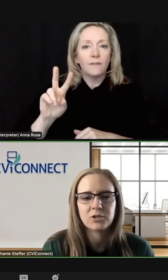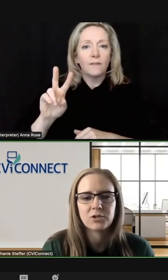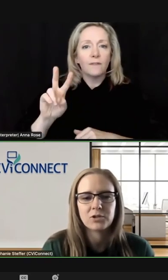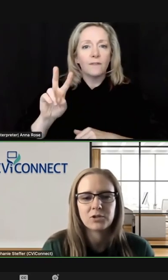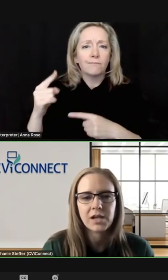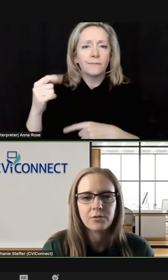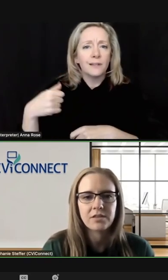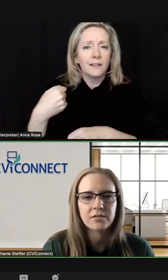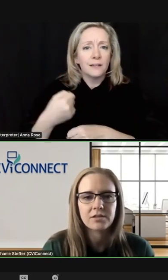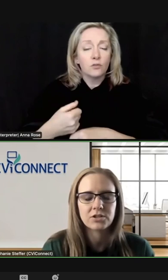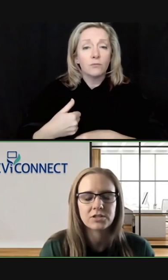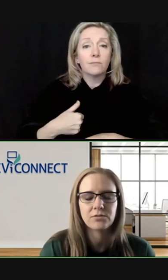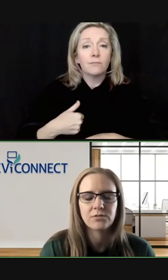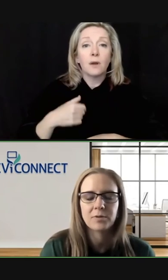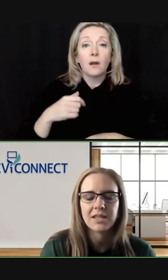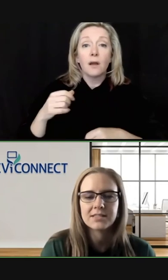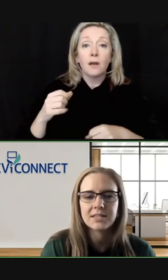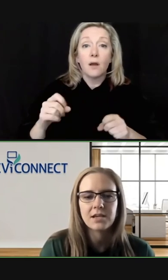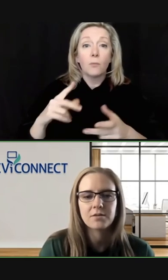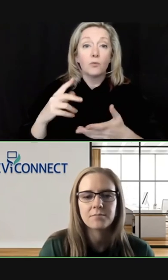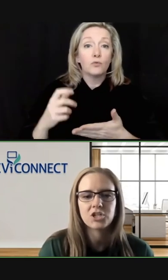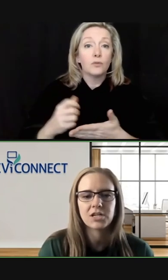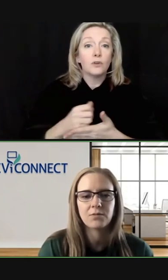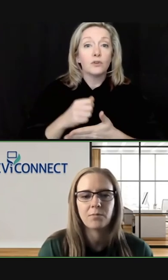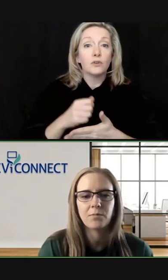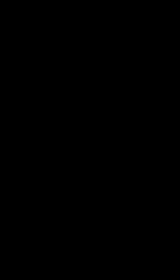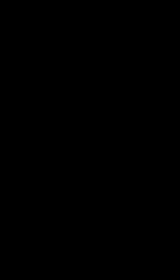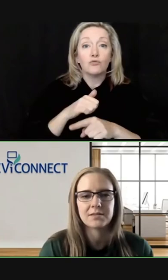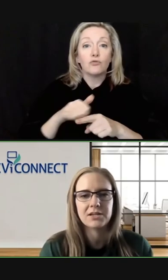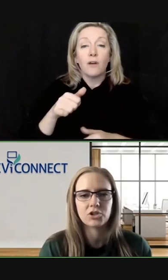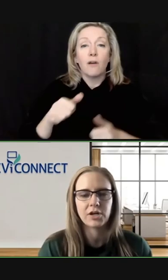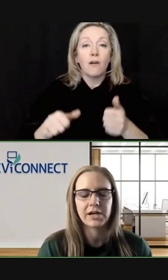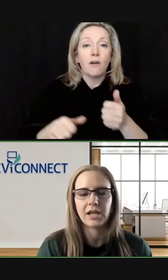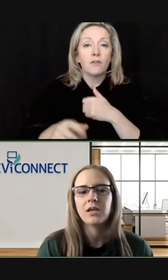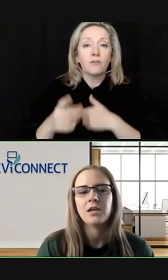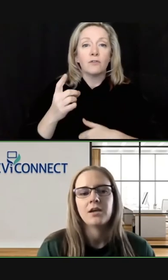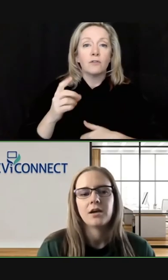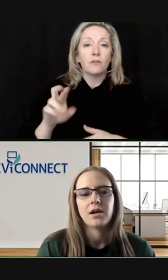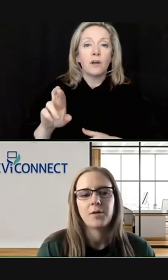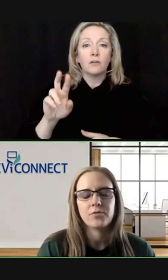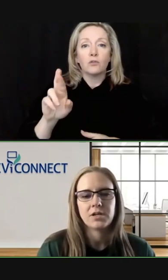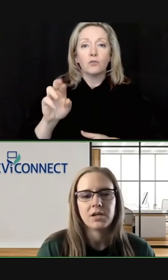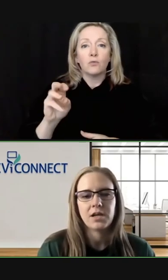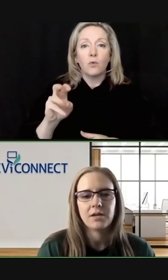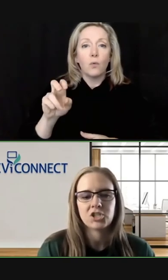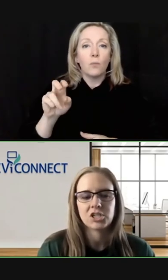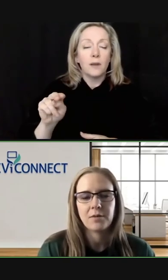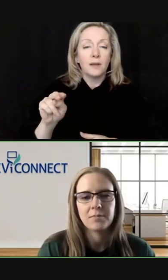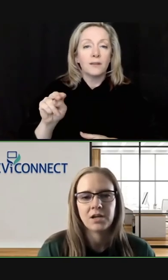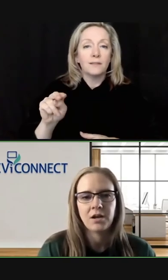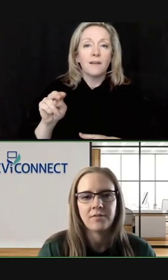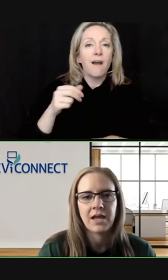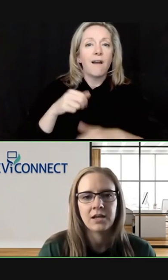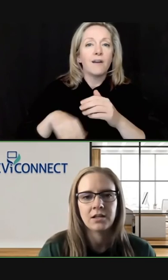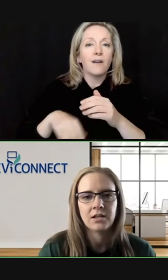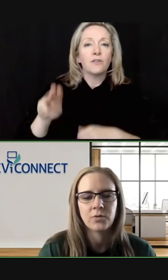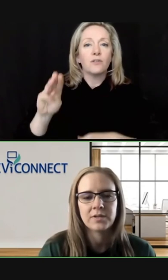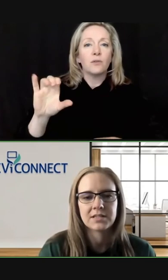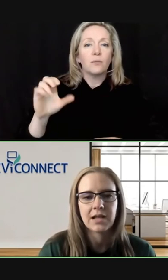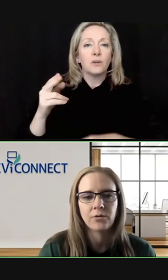the opportunity to train with Dr. Christine Roman Lancy here in Michigan when we were doing some mentor training through the Michigan Department